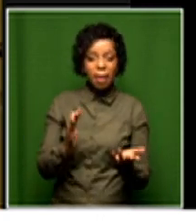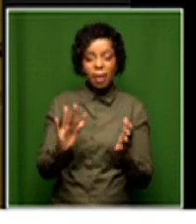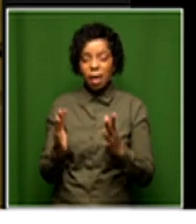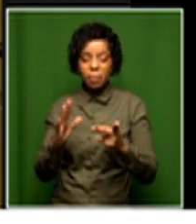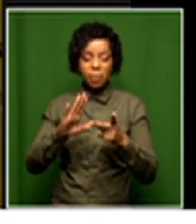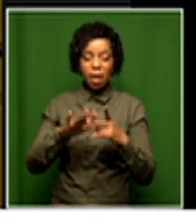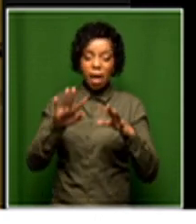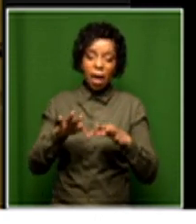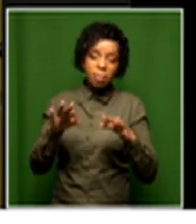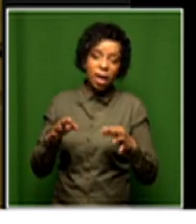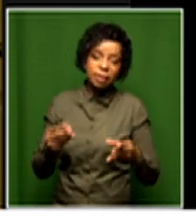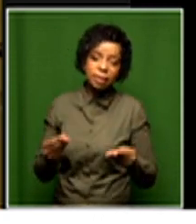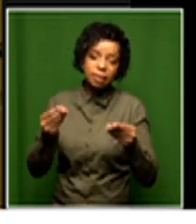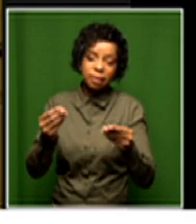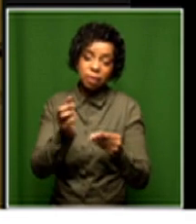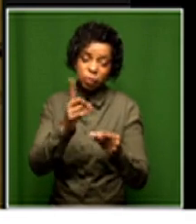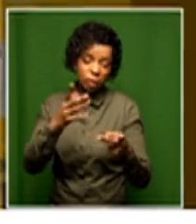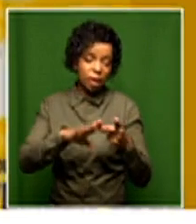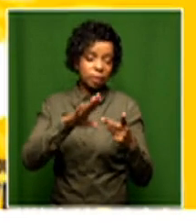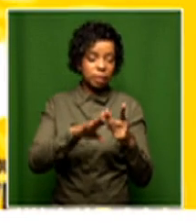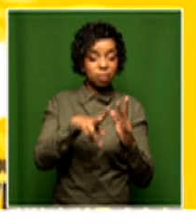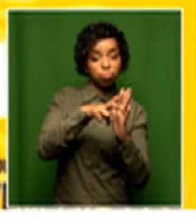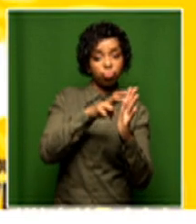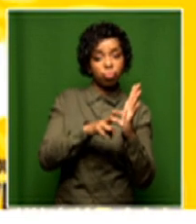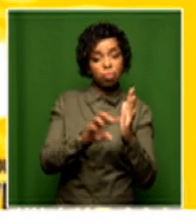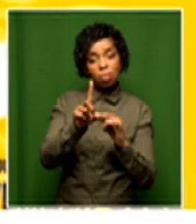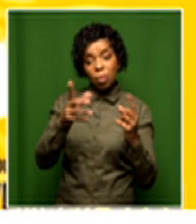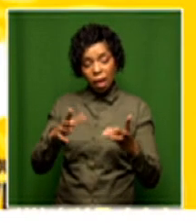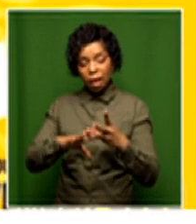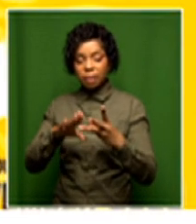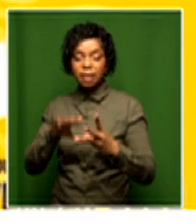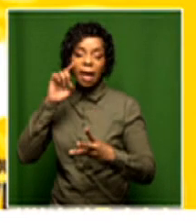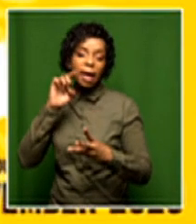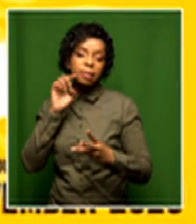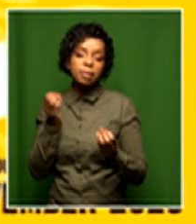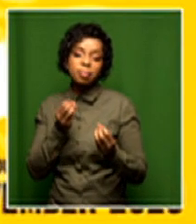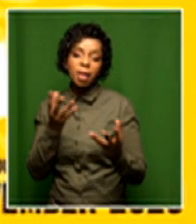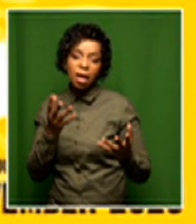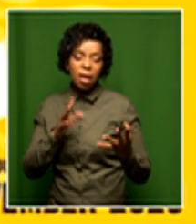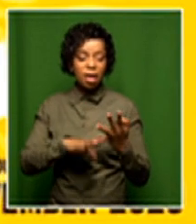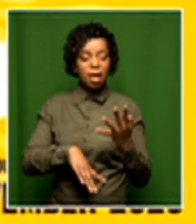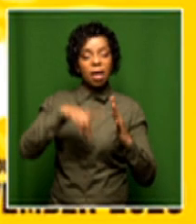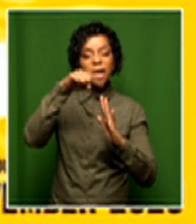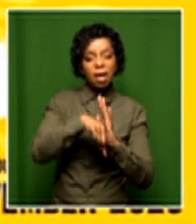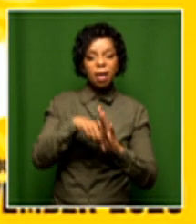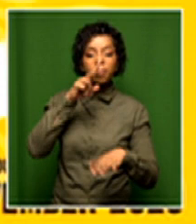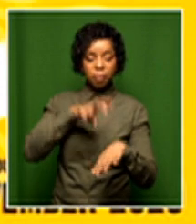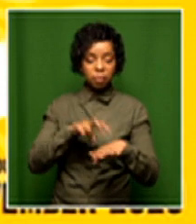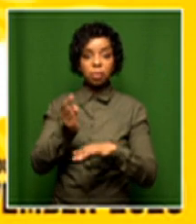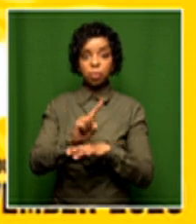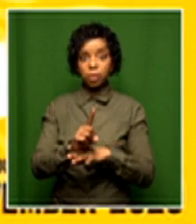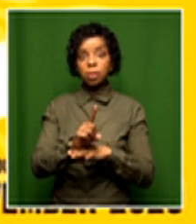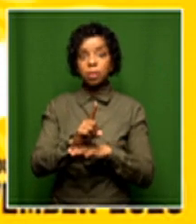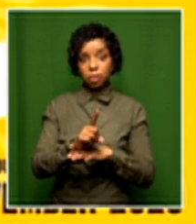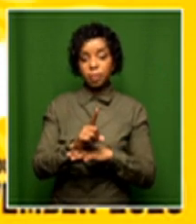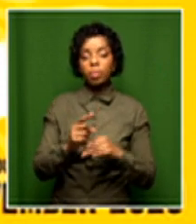prizes, the terms and conditions, the age categories, and what exactly we are looking for. And we really just did the age categories